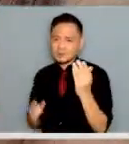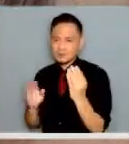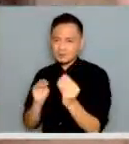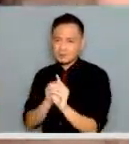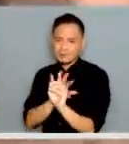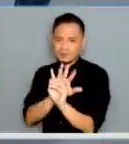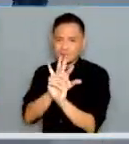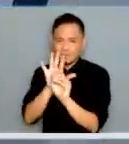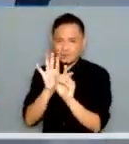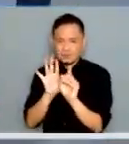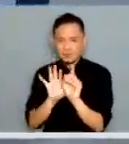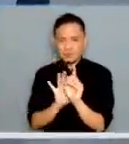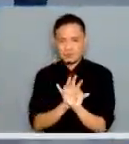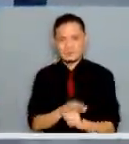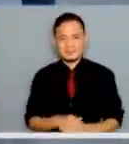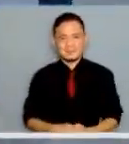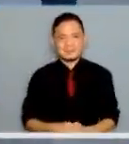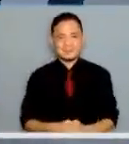Woo!